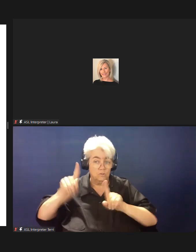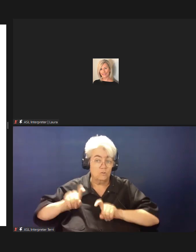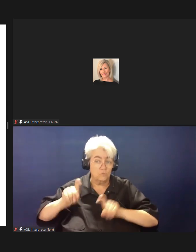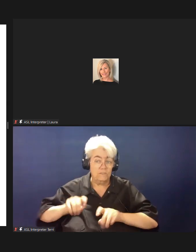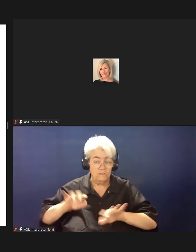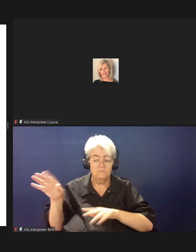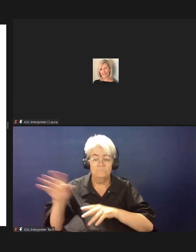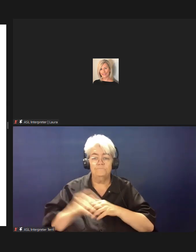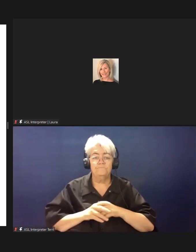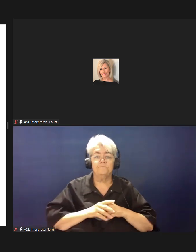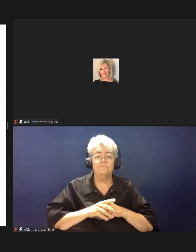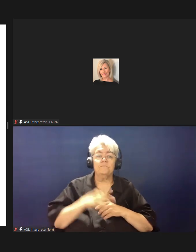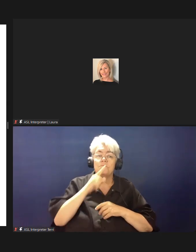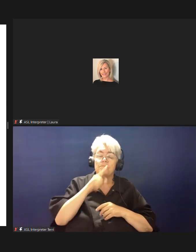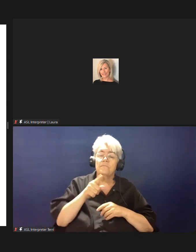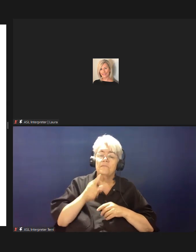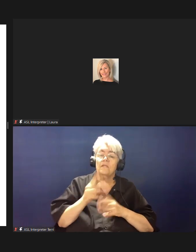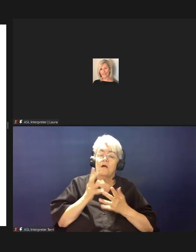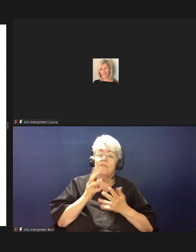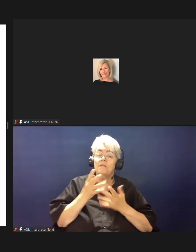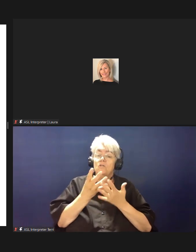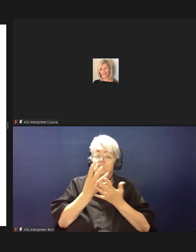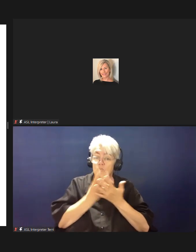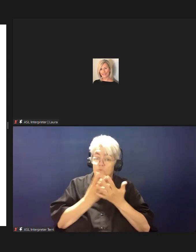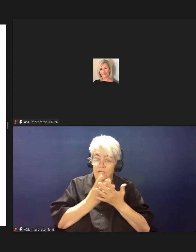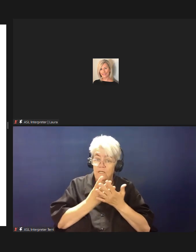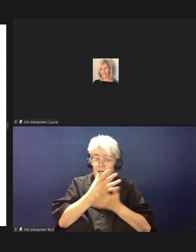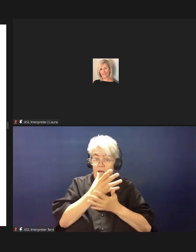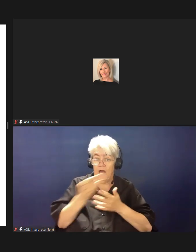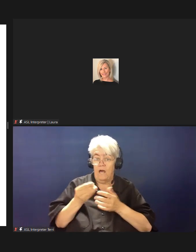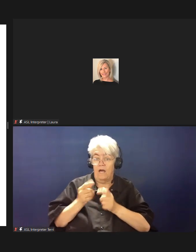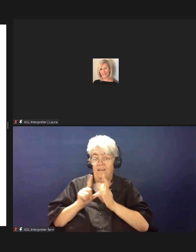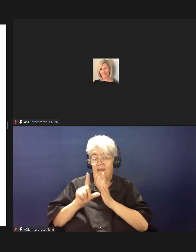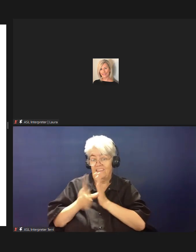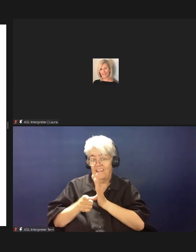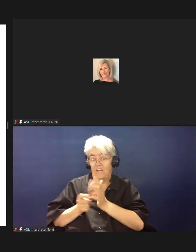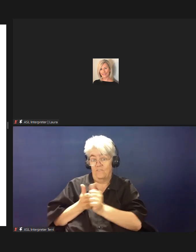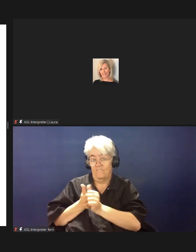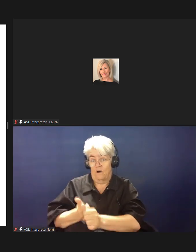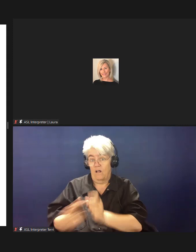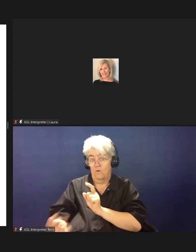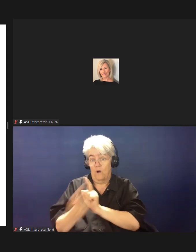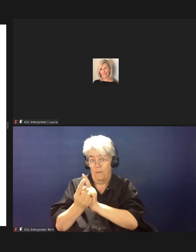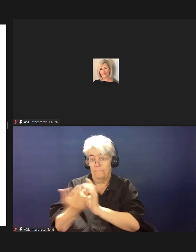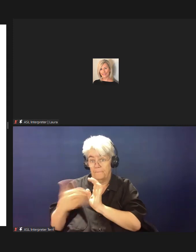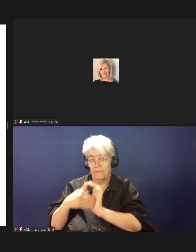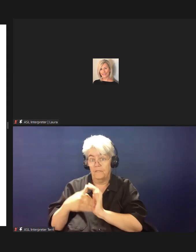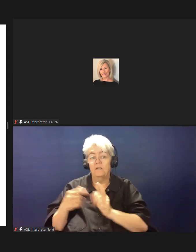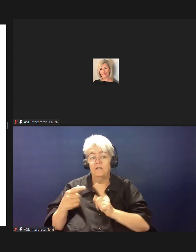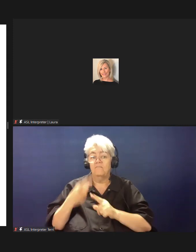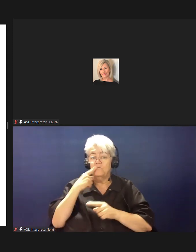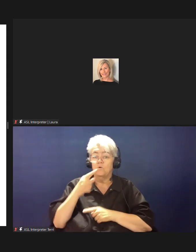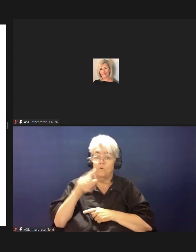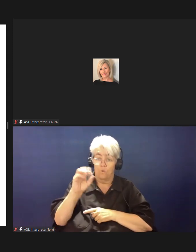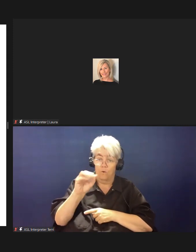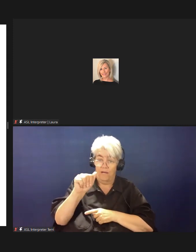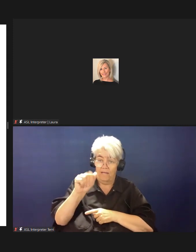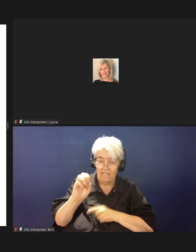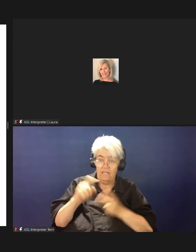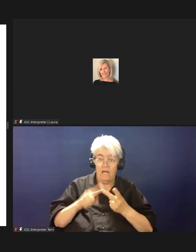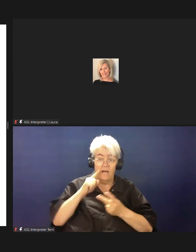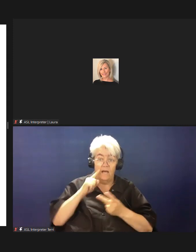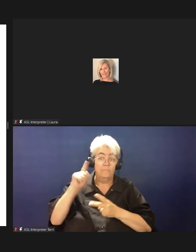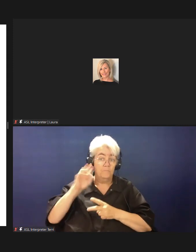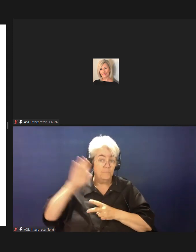screening. Now, the screening and follow-up protocol for OAE screening and pure tone screening is exactly